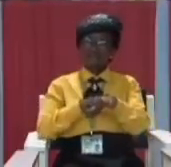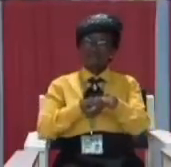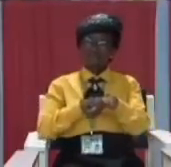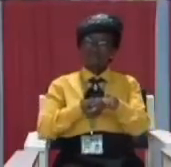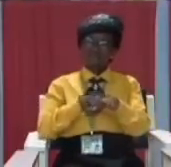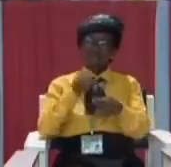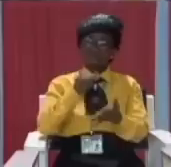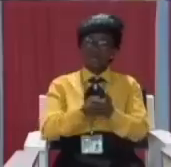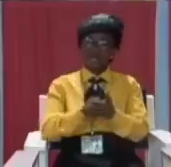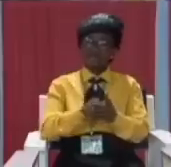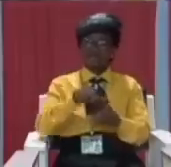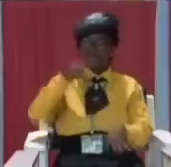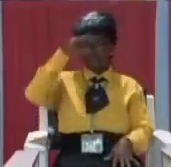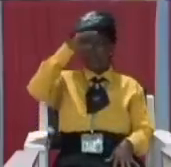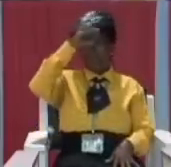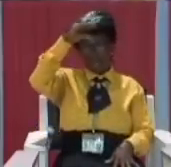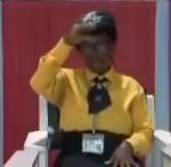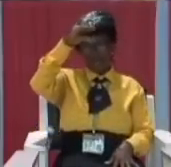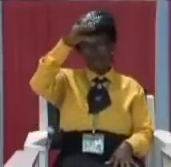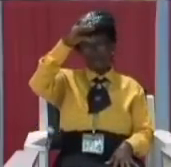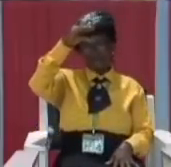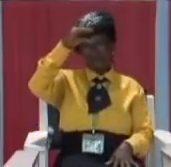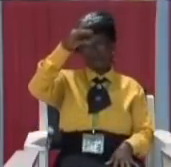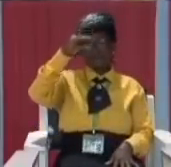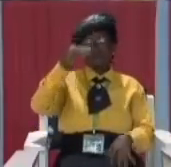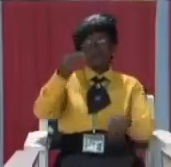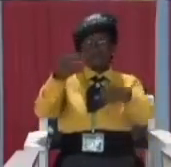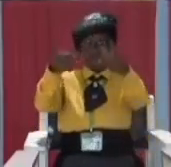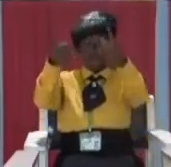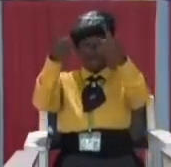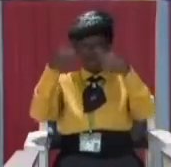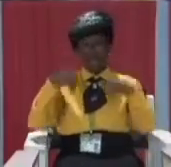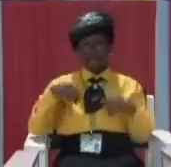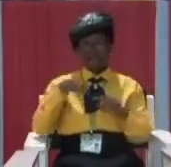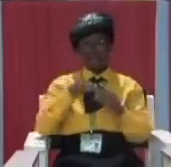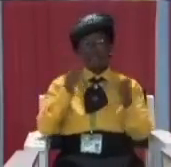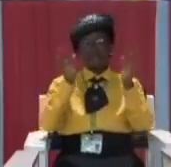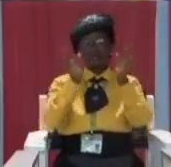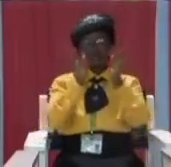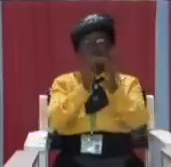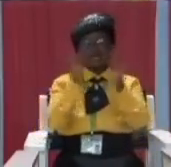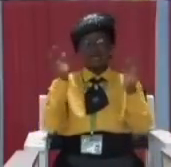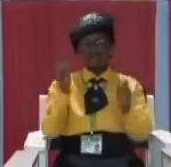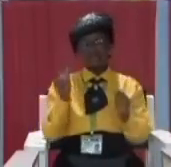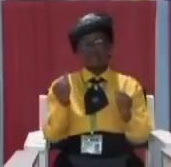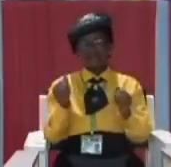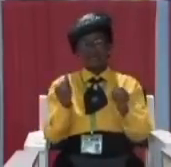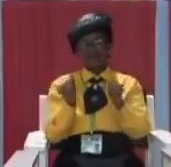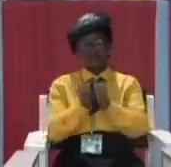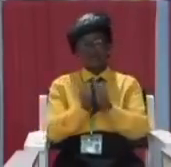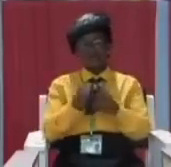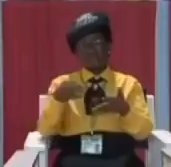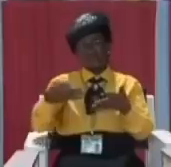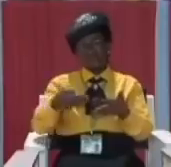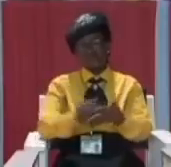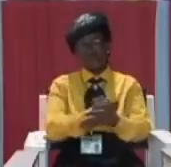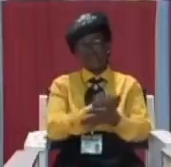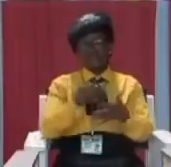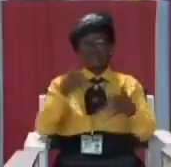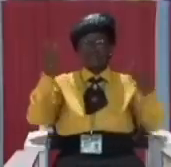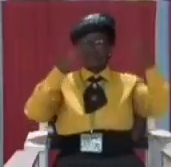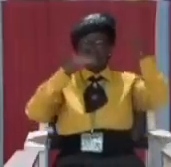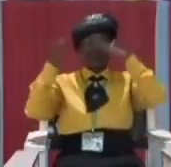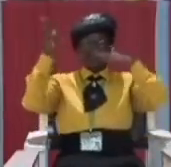that man came in contact with fresh air from God.